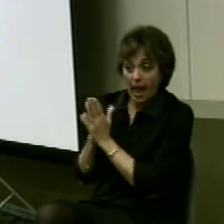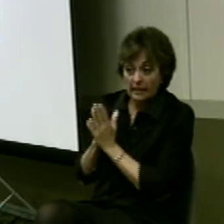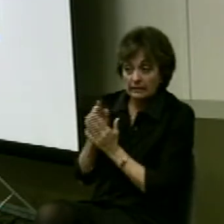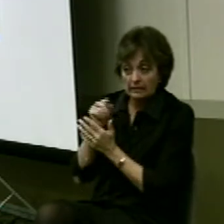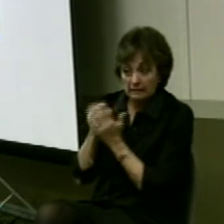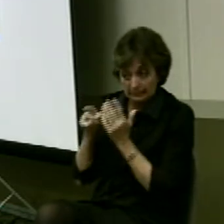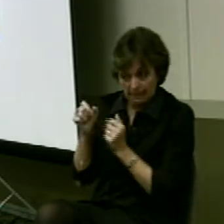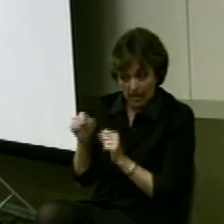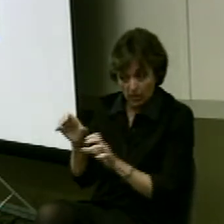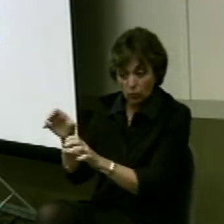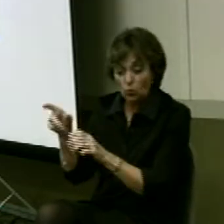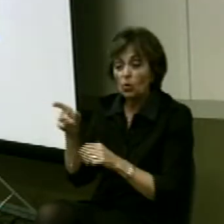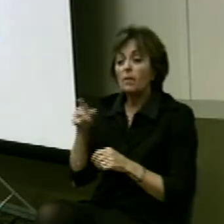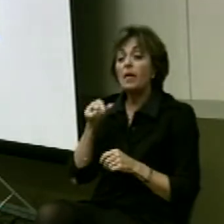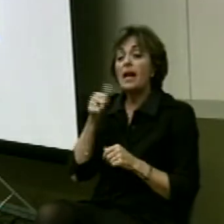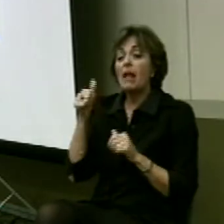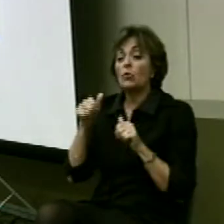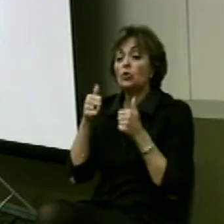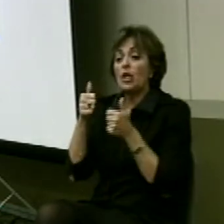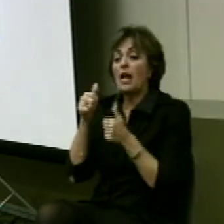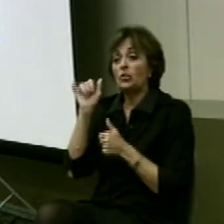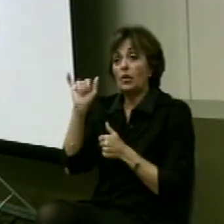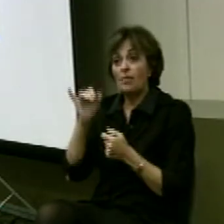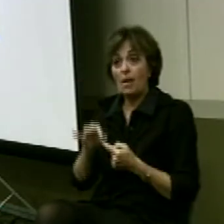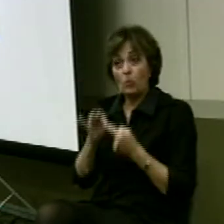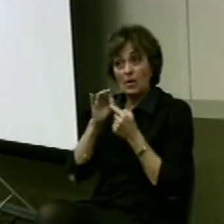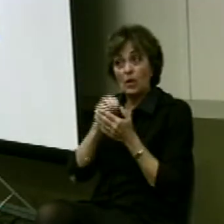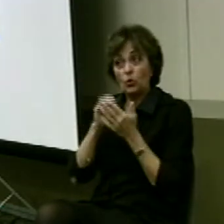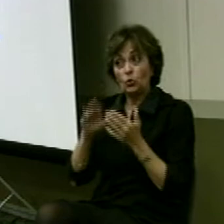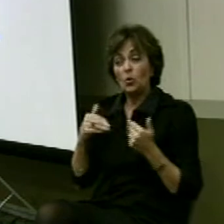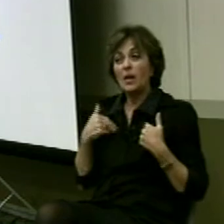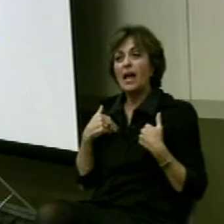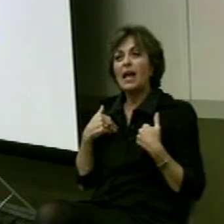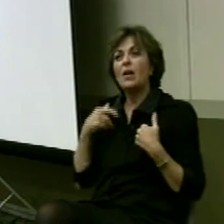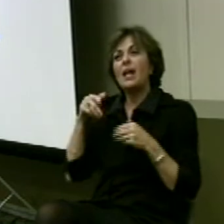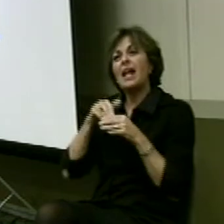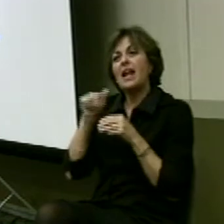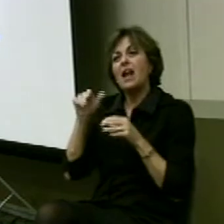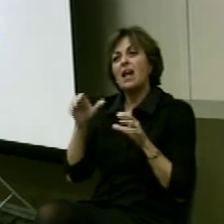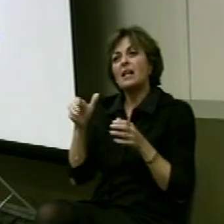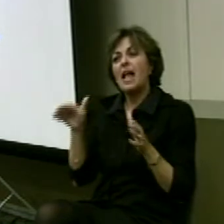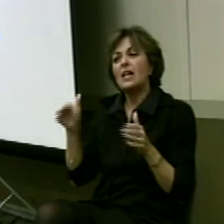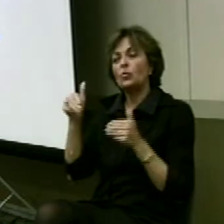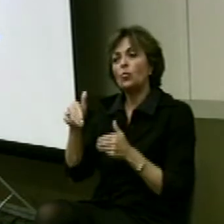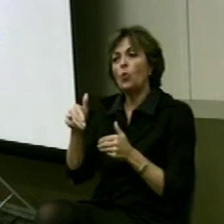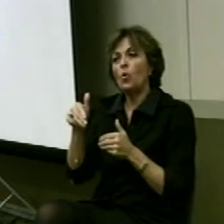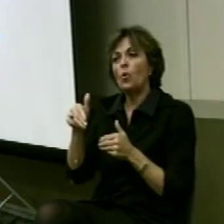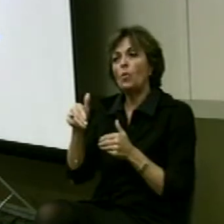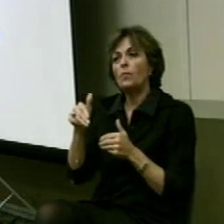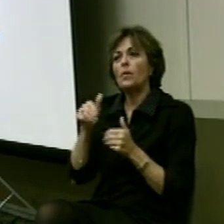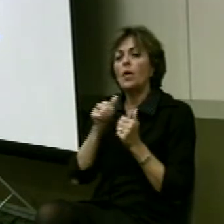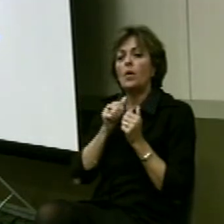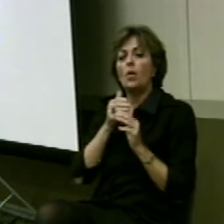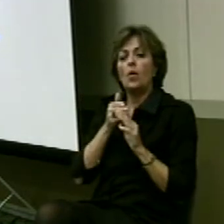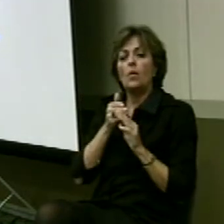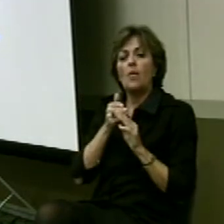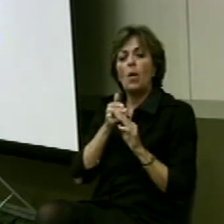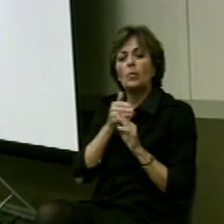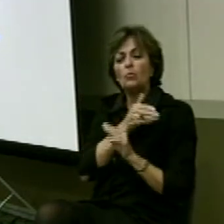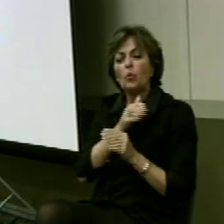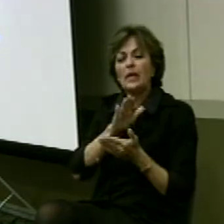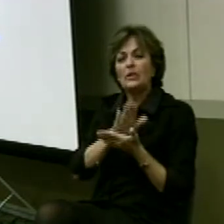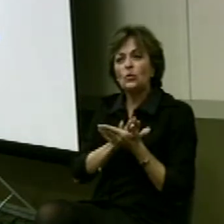perform the task that he was being asked to do? Another challenge that this particular student had is he was in a classroom